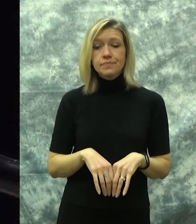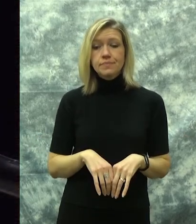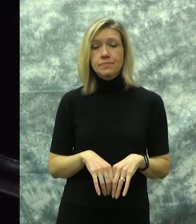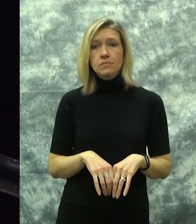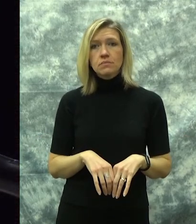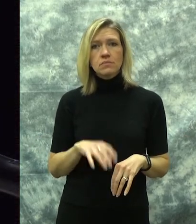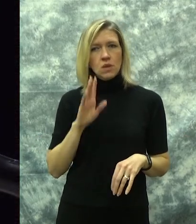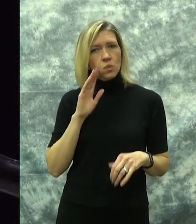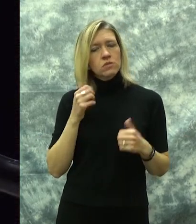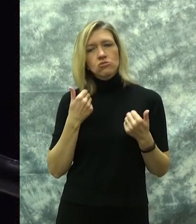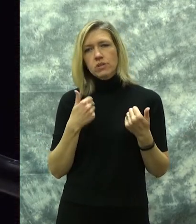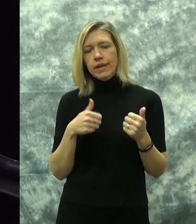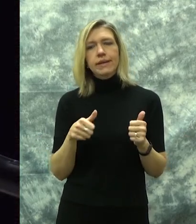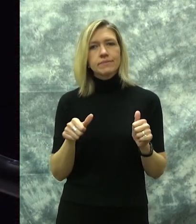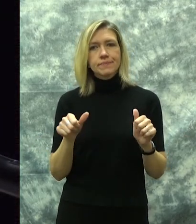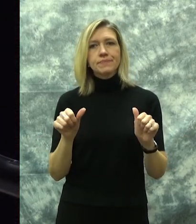try.